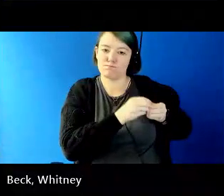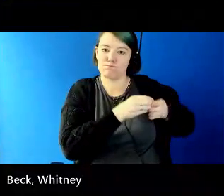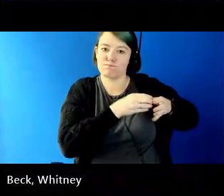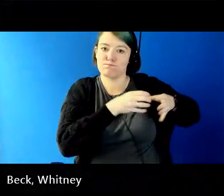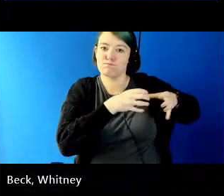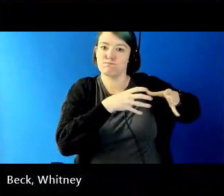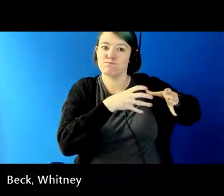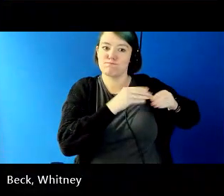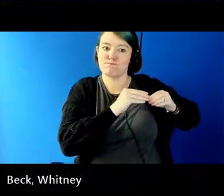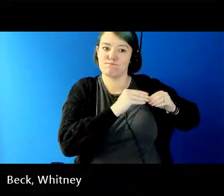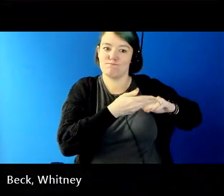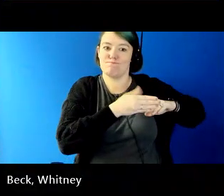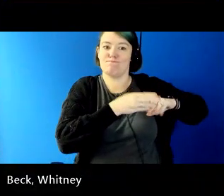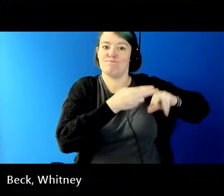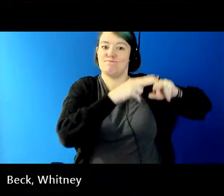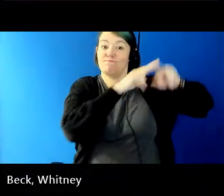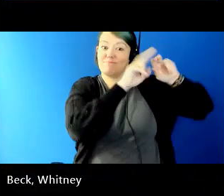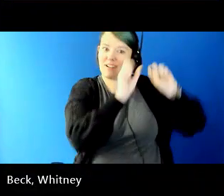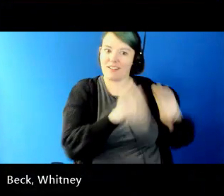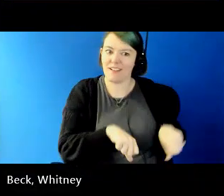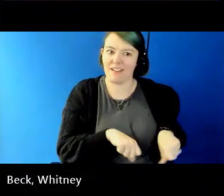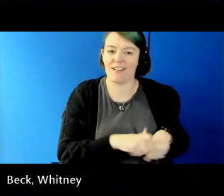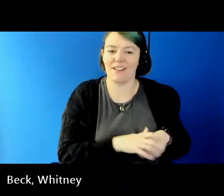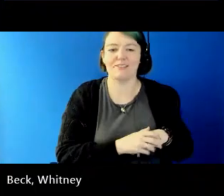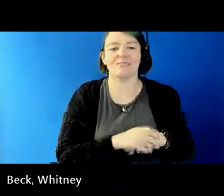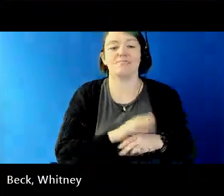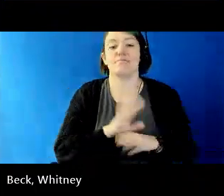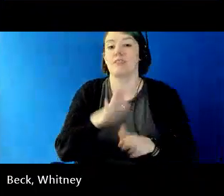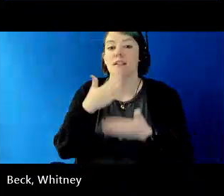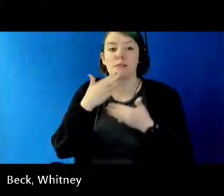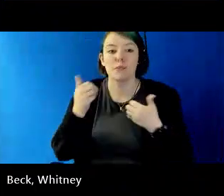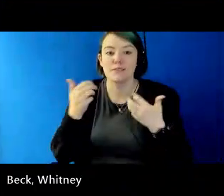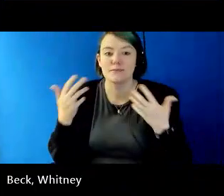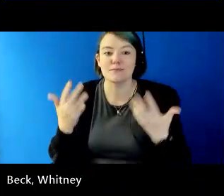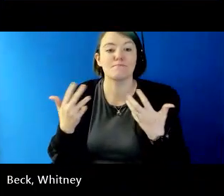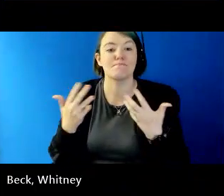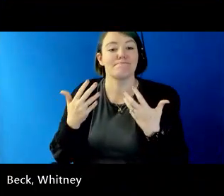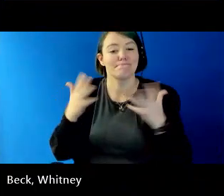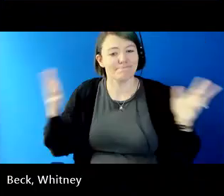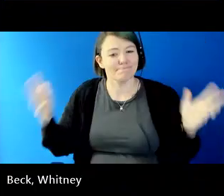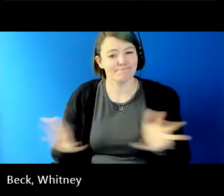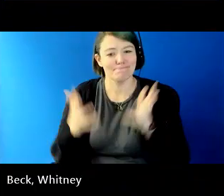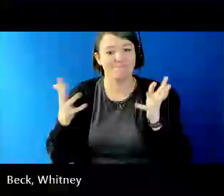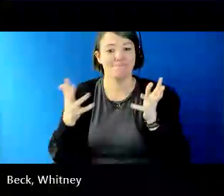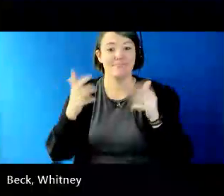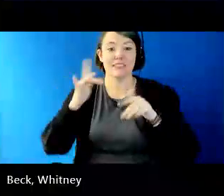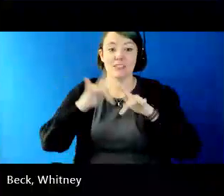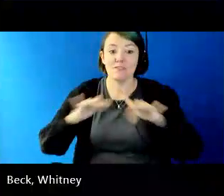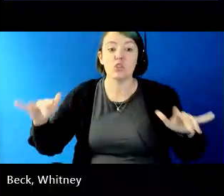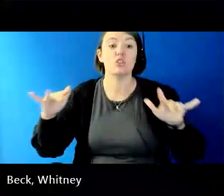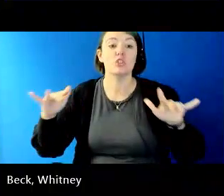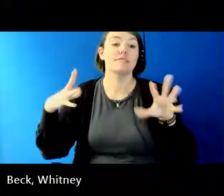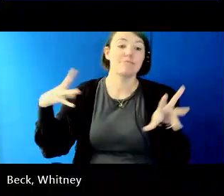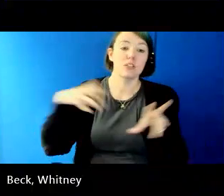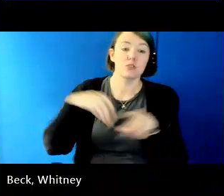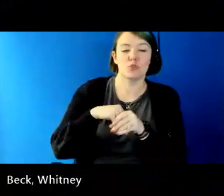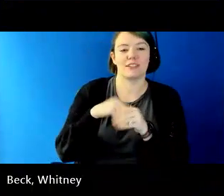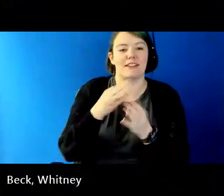is that it supports diversity, inclusion, and financial well-being. So it reflects positively on the employers who promote and support our